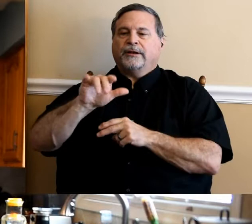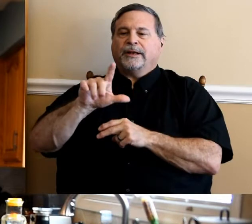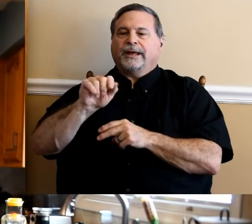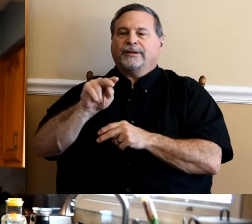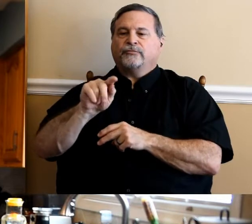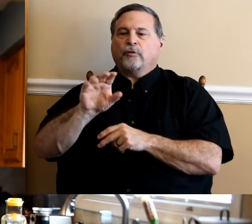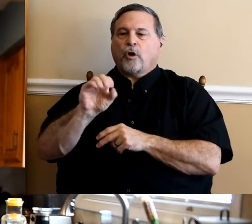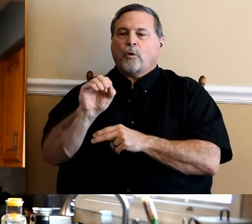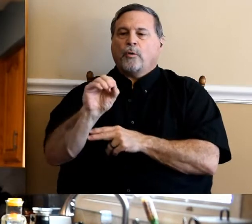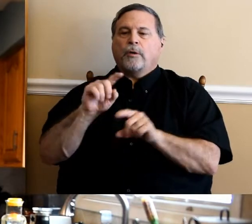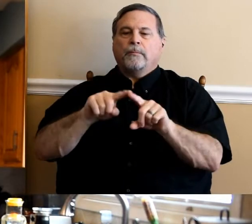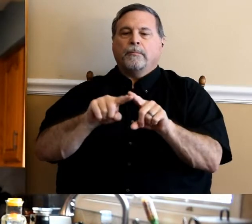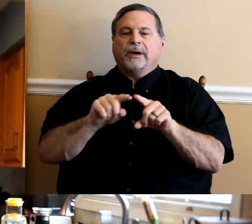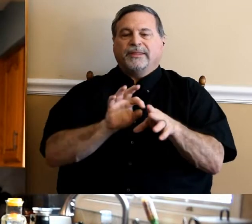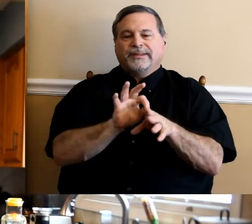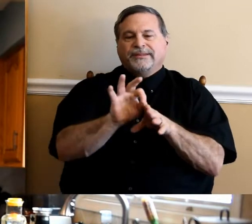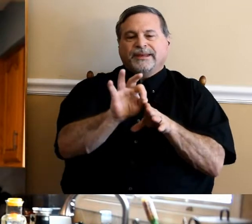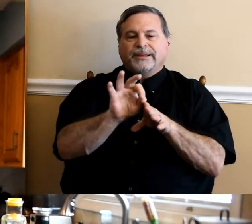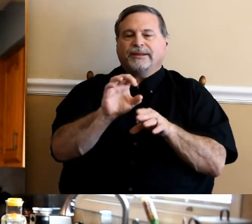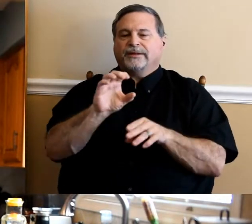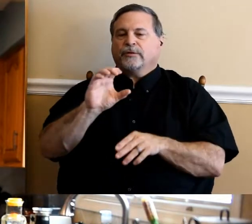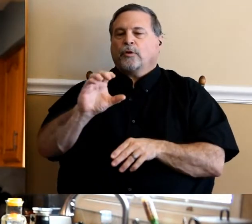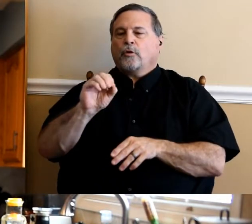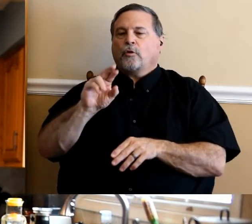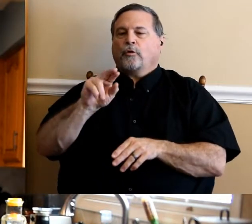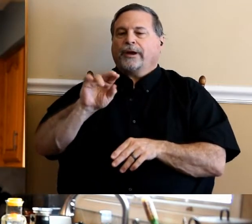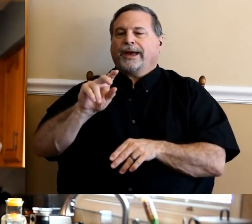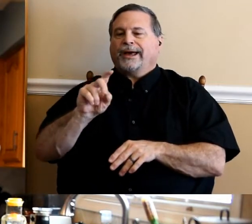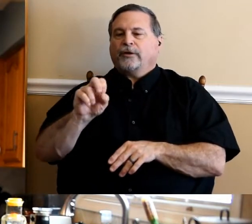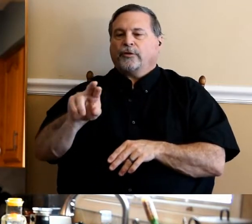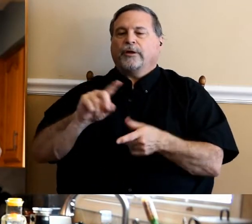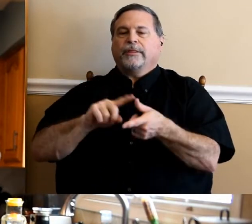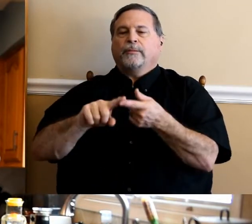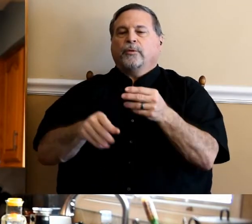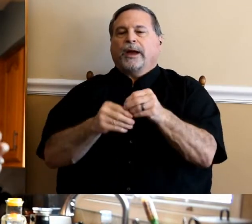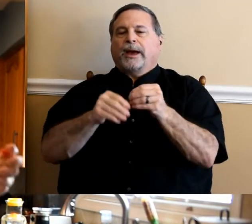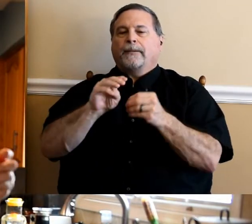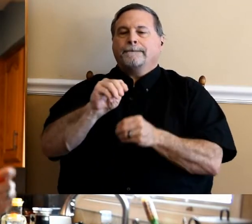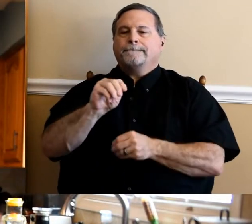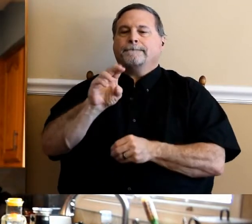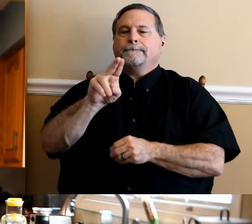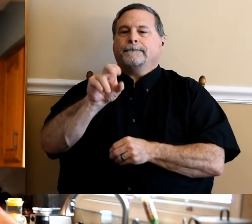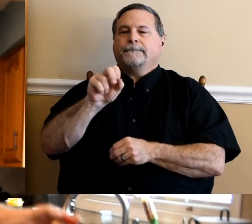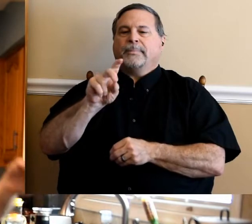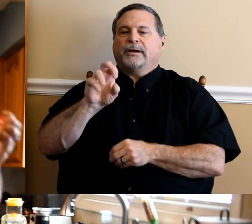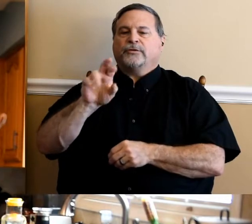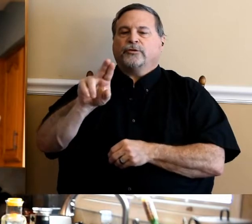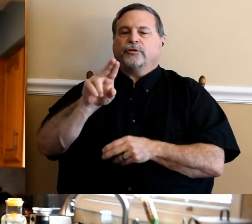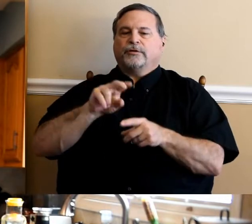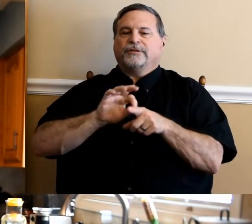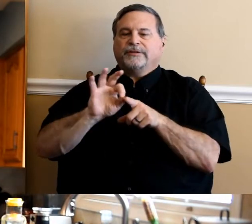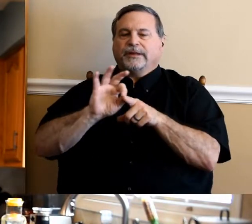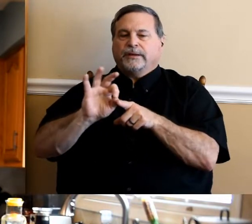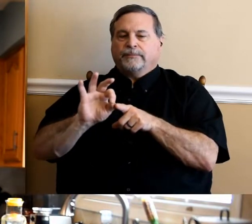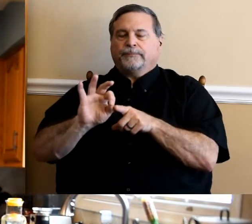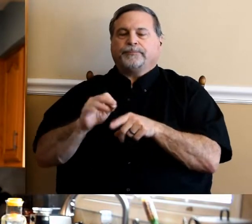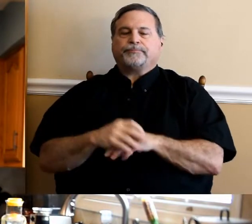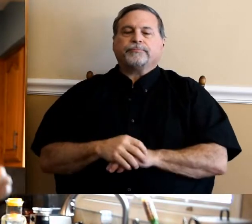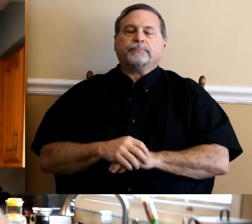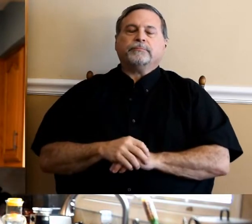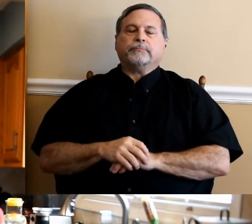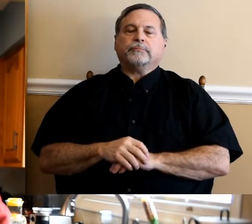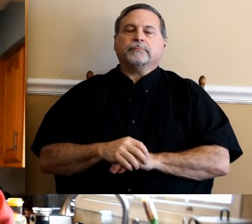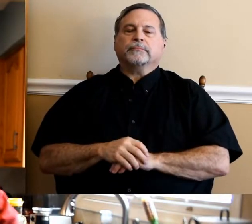seed and it's called coriander. And then the last thing we'll put in is mustard seed. So we're going to have a tablespoon of the coriander, a tablespoon of the